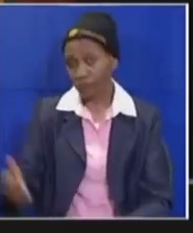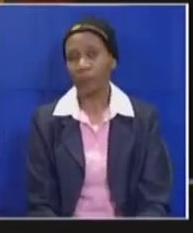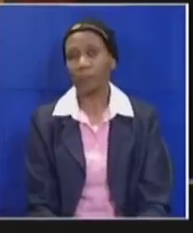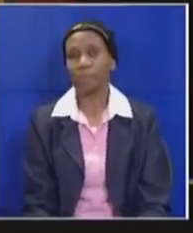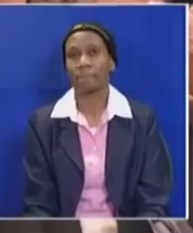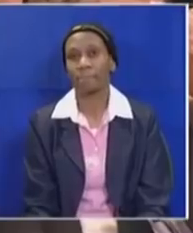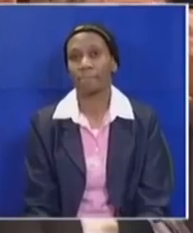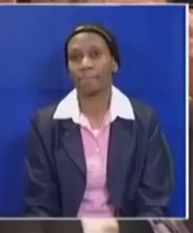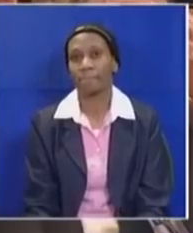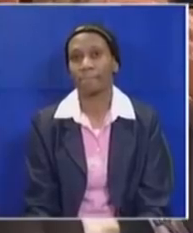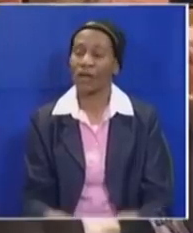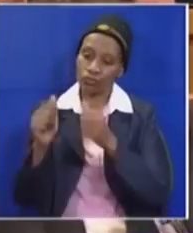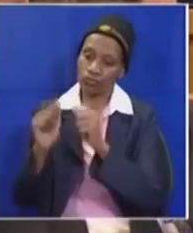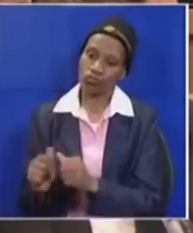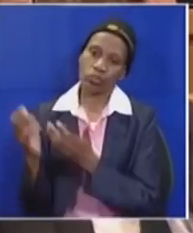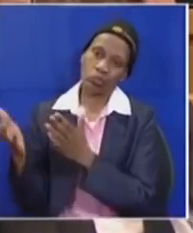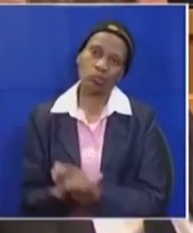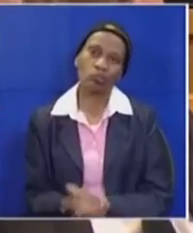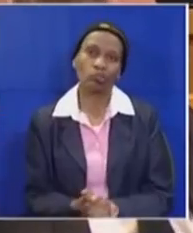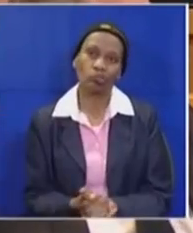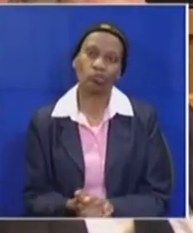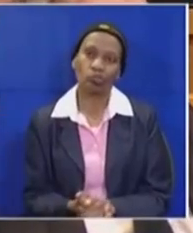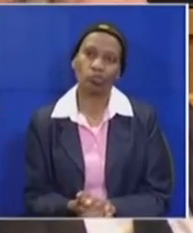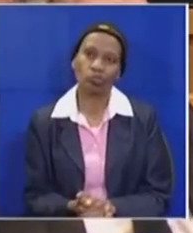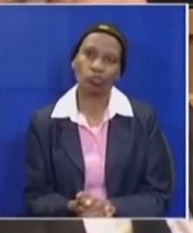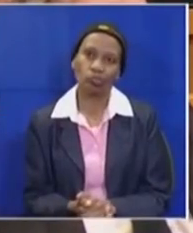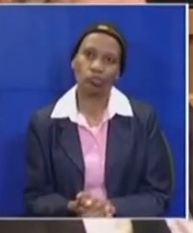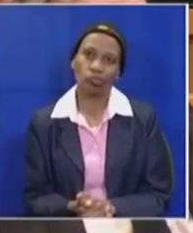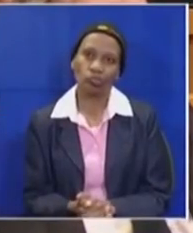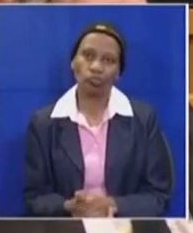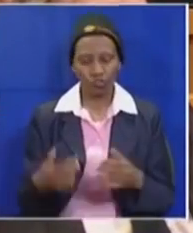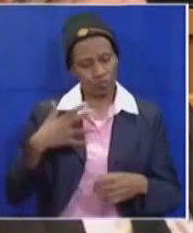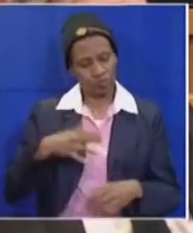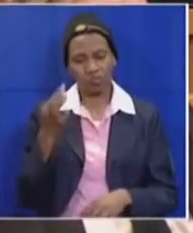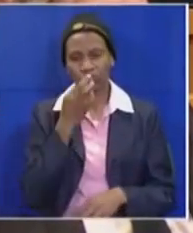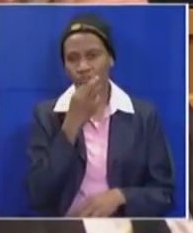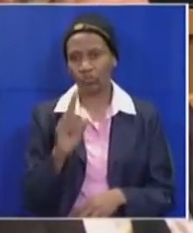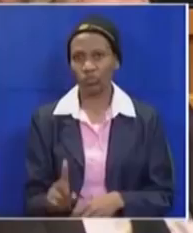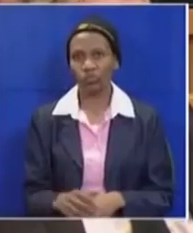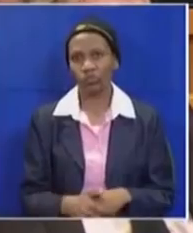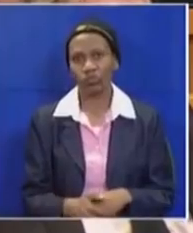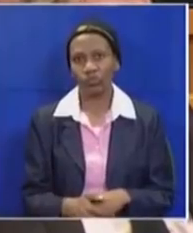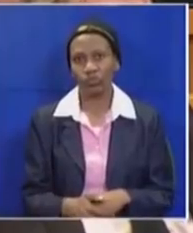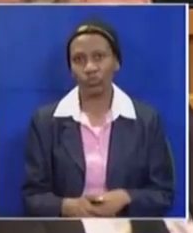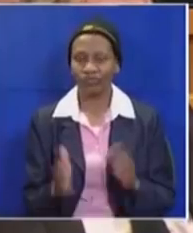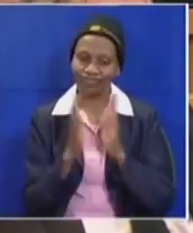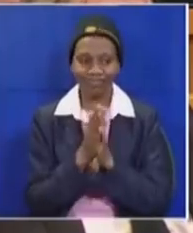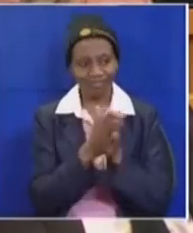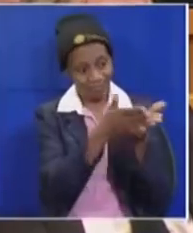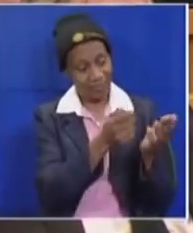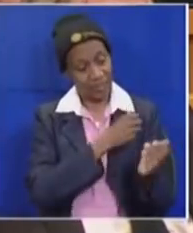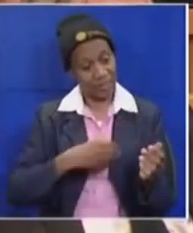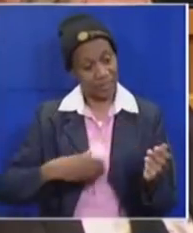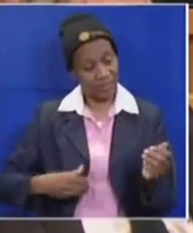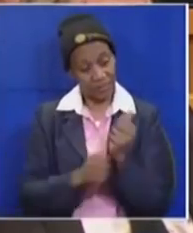Okay. Chair, with pain, I have to say that we appeal to the Deputy President